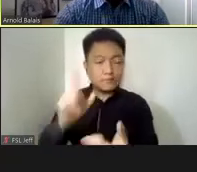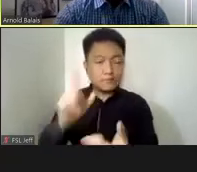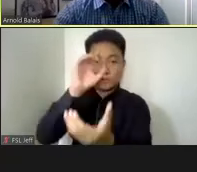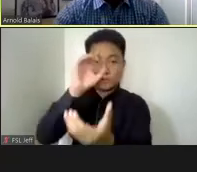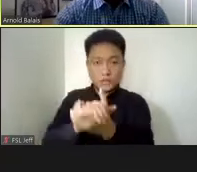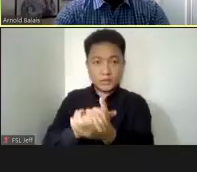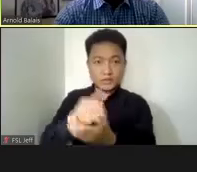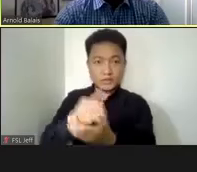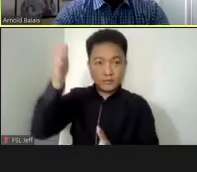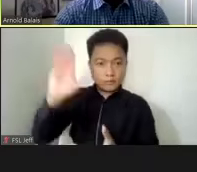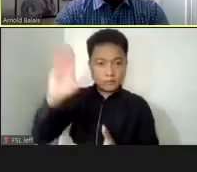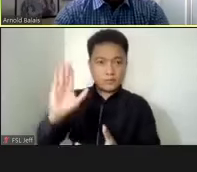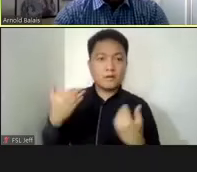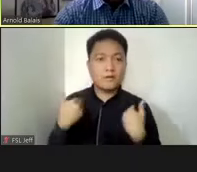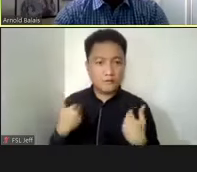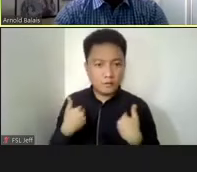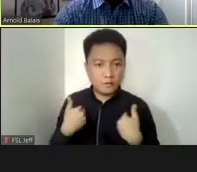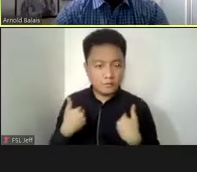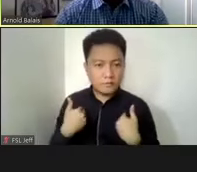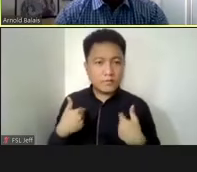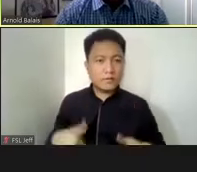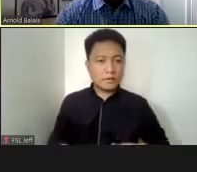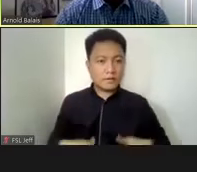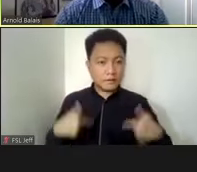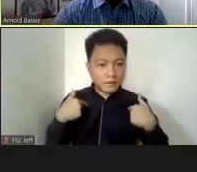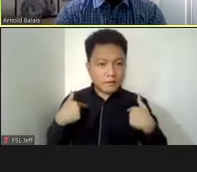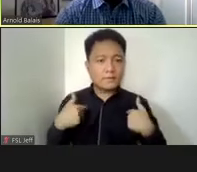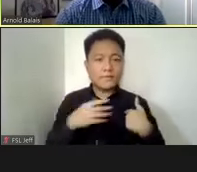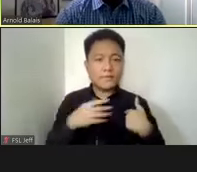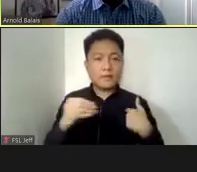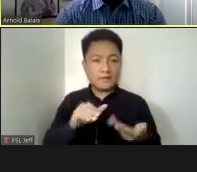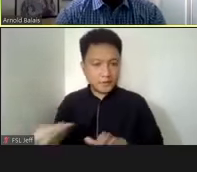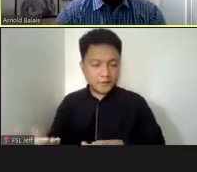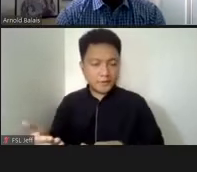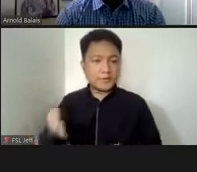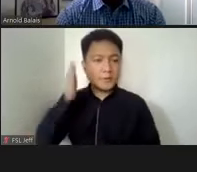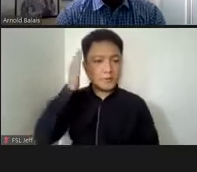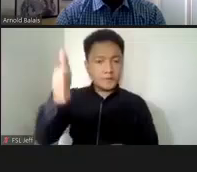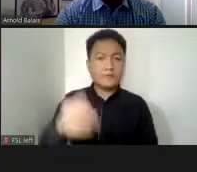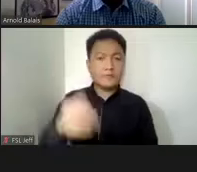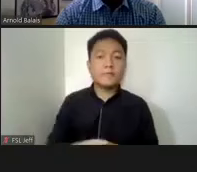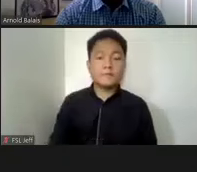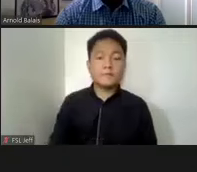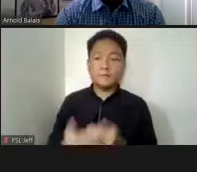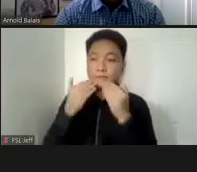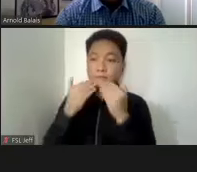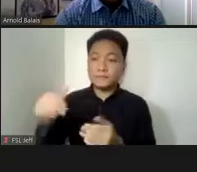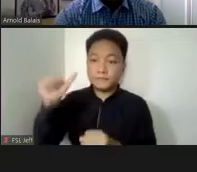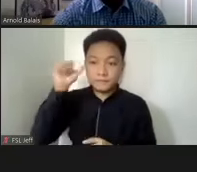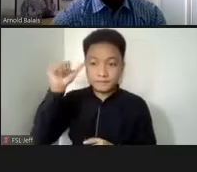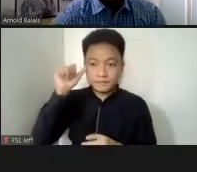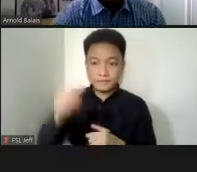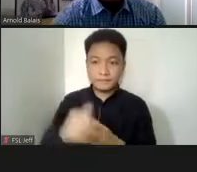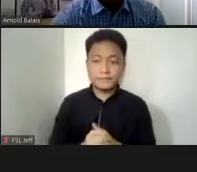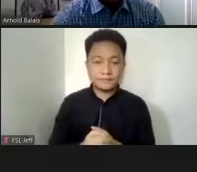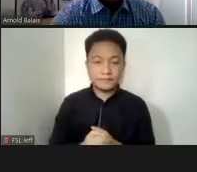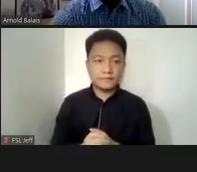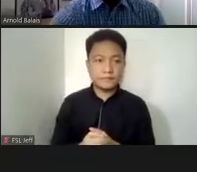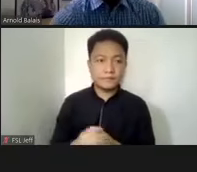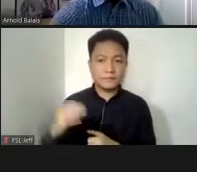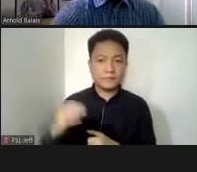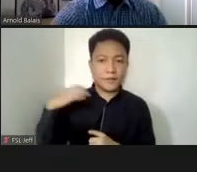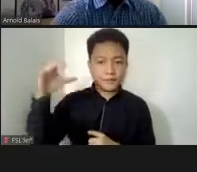you, Arnold Balais, Captain A. Thank you po. Puntahan naman natin si Sir Jeffrey